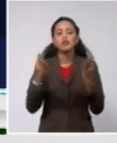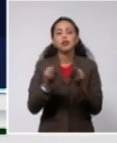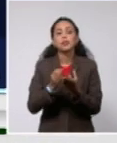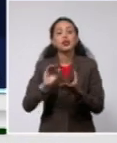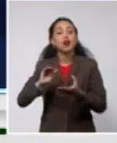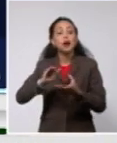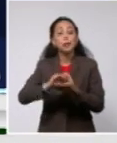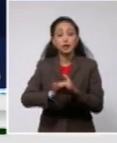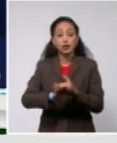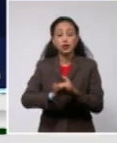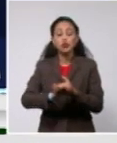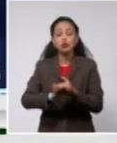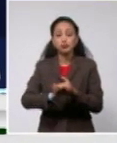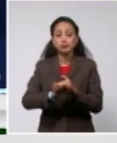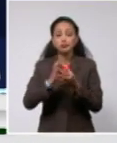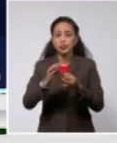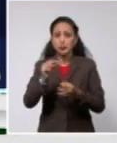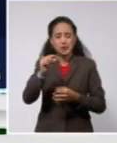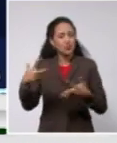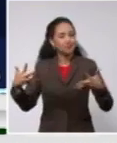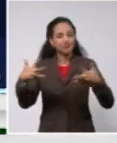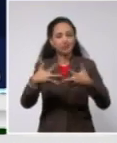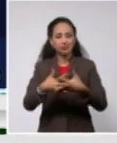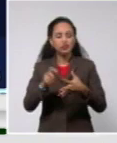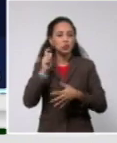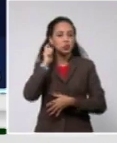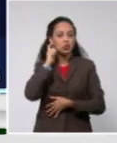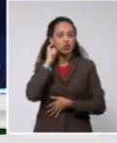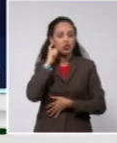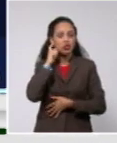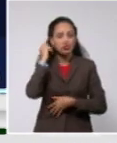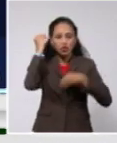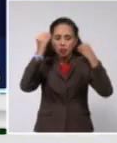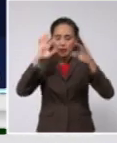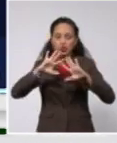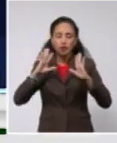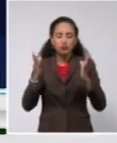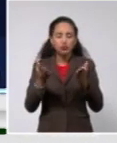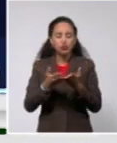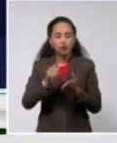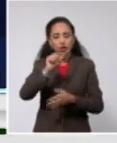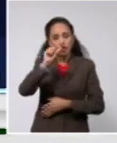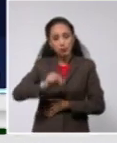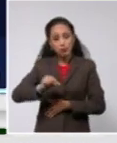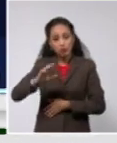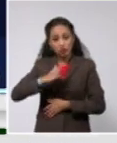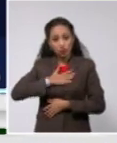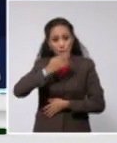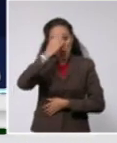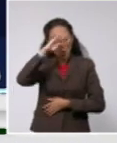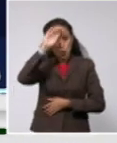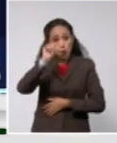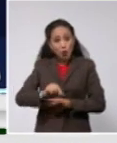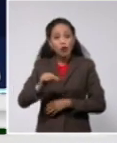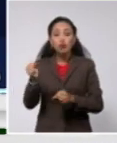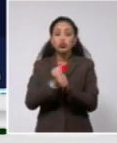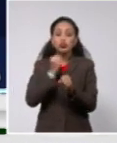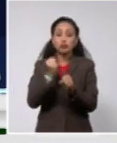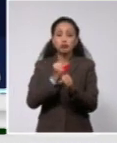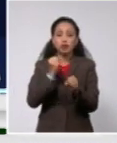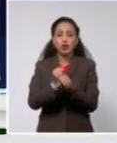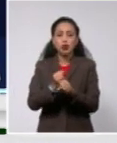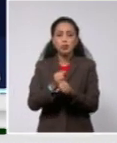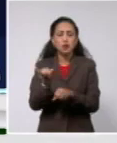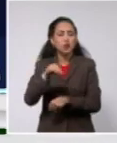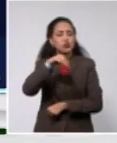into cardiorespiratory arrest, from which it was not possible to revive him. We offer our condolences to